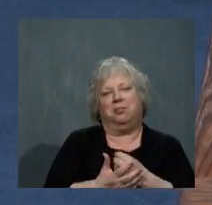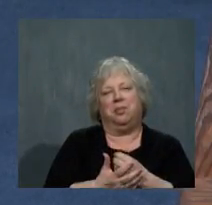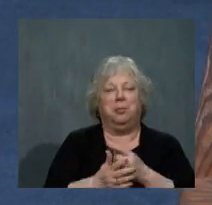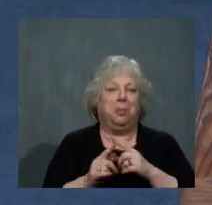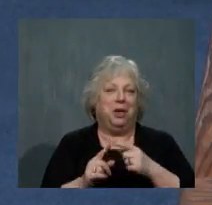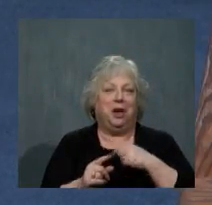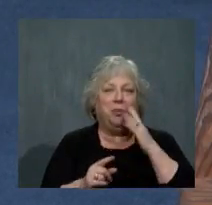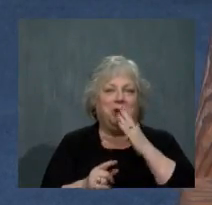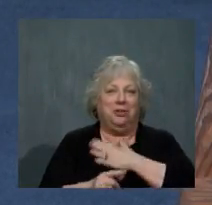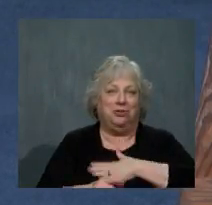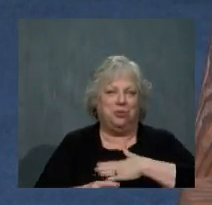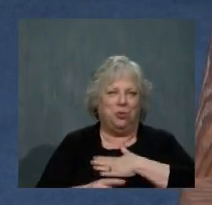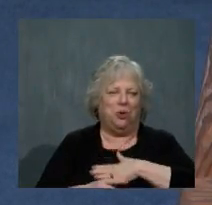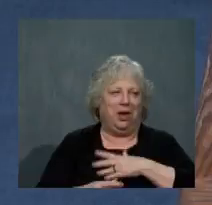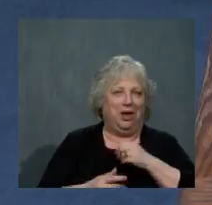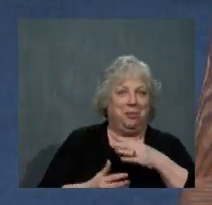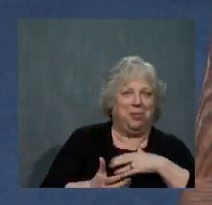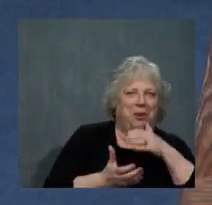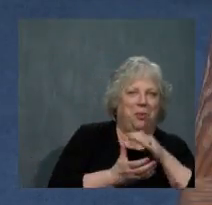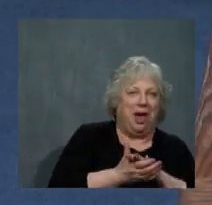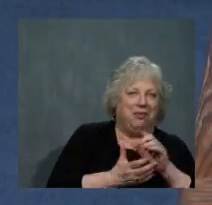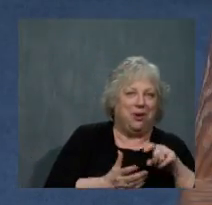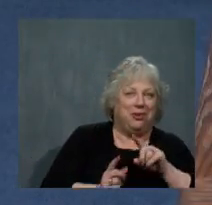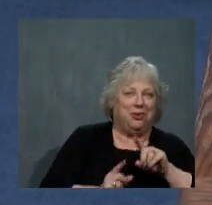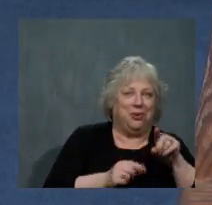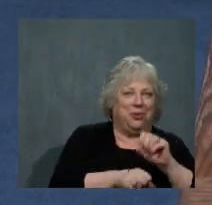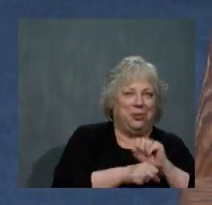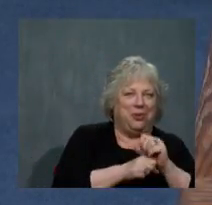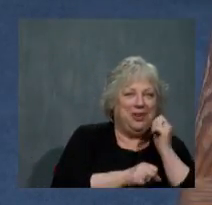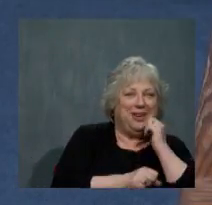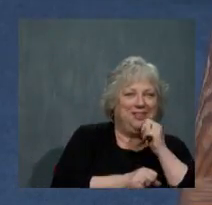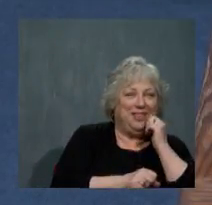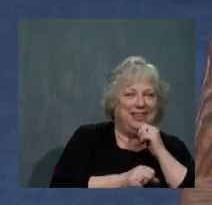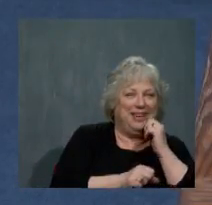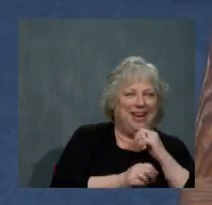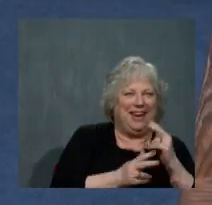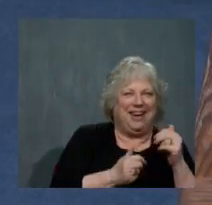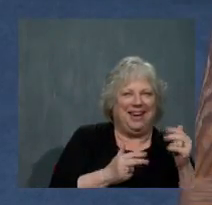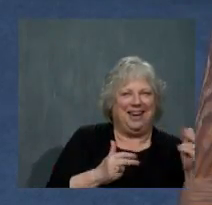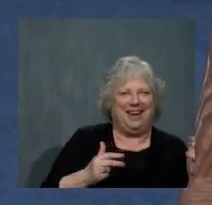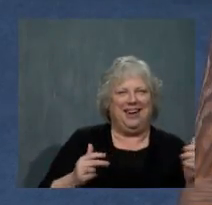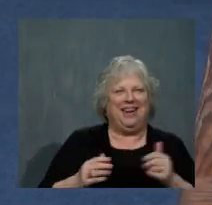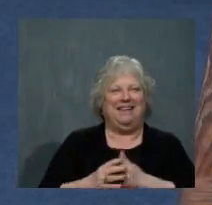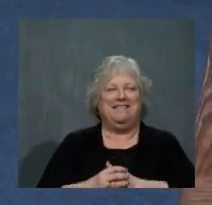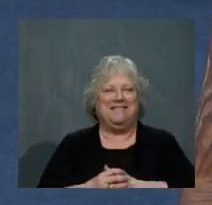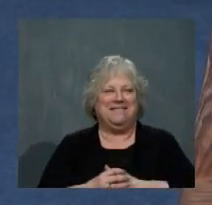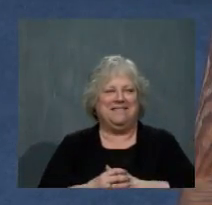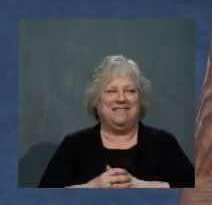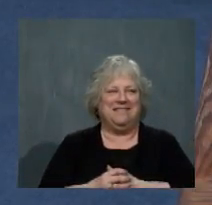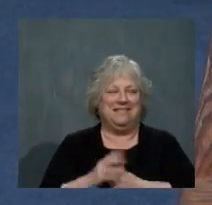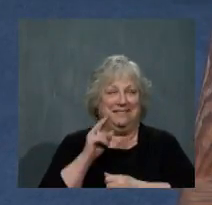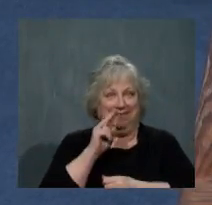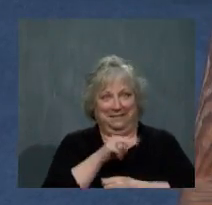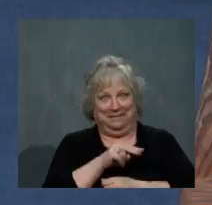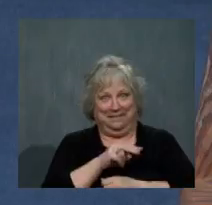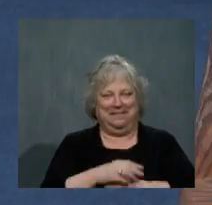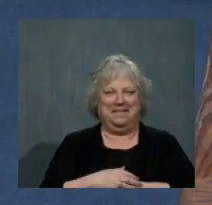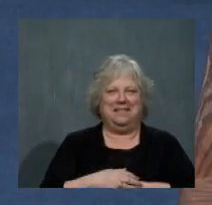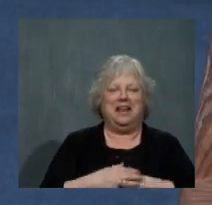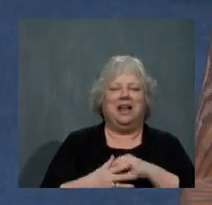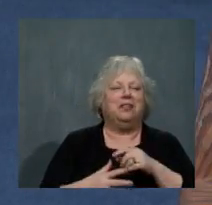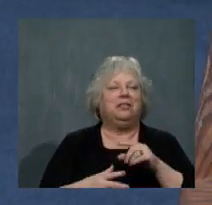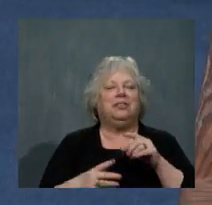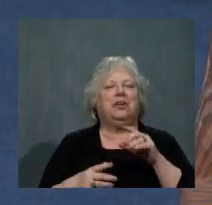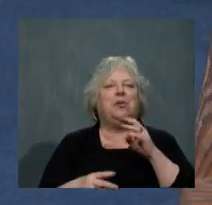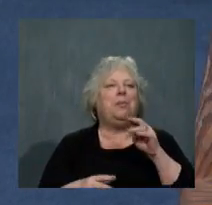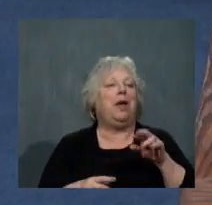enjoy it, and especially my wife, who has to go to work every day. Lonnie,